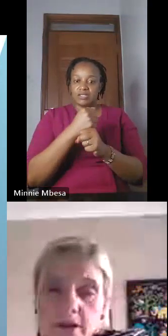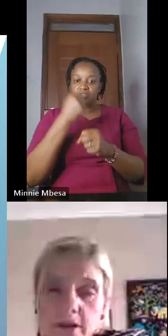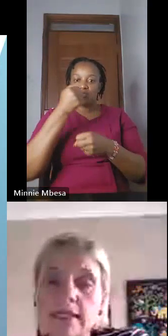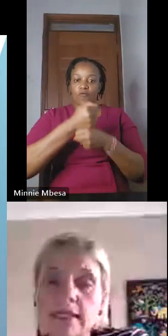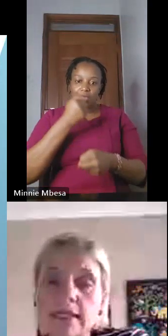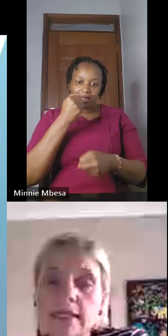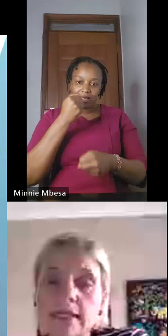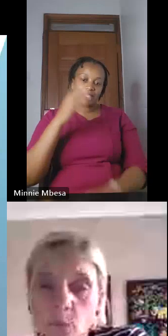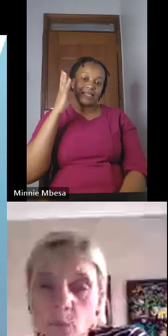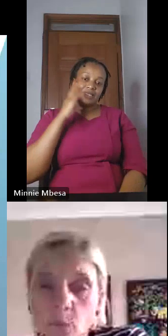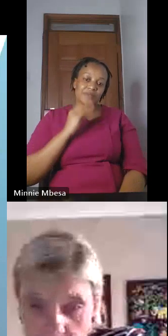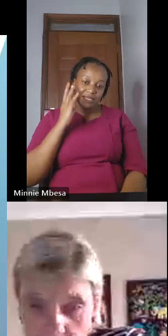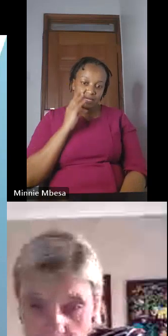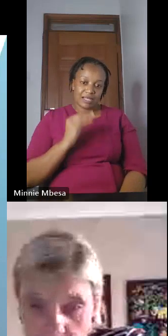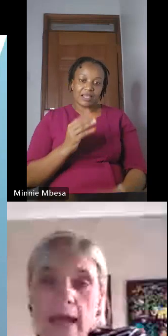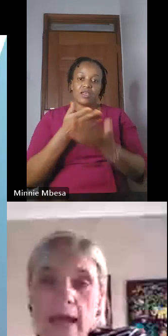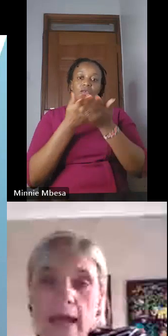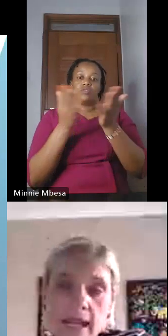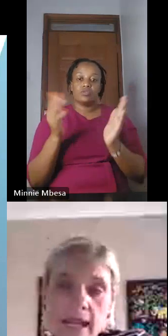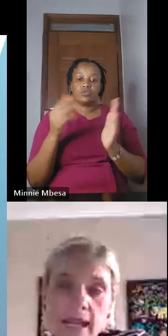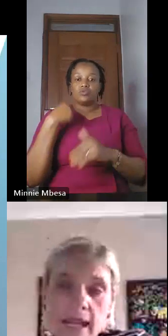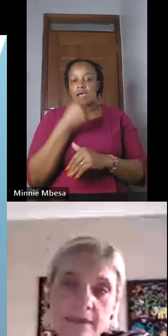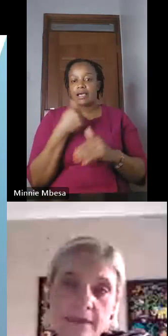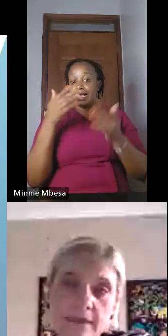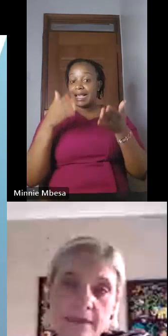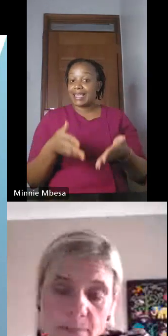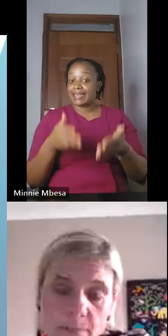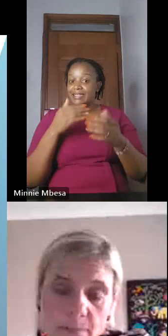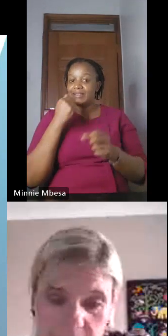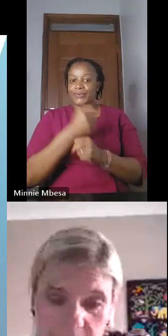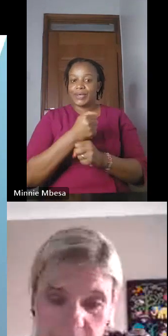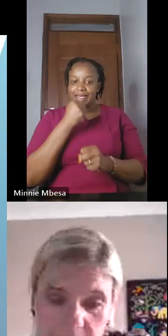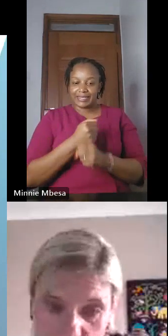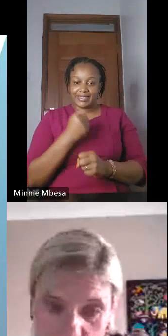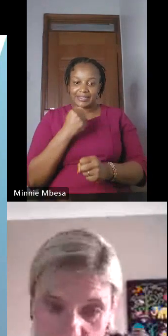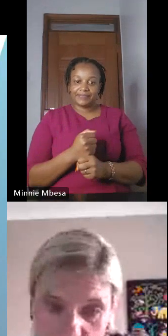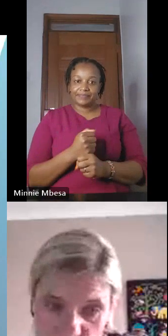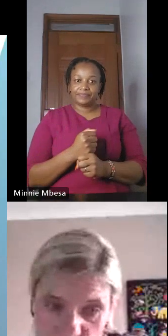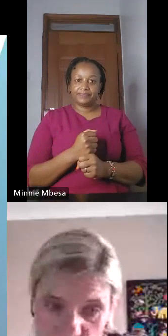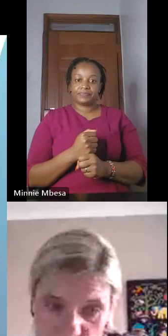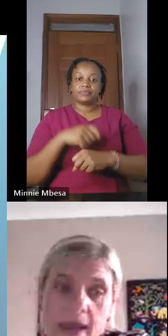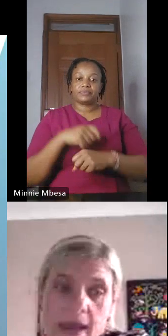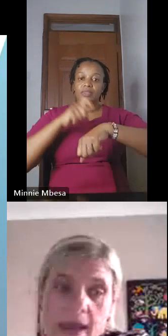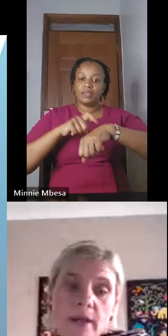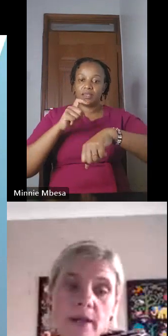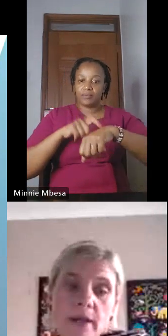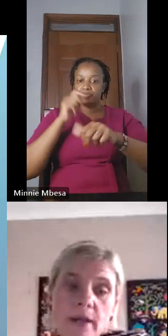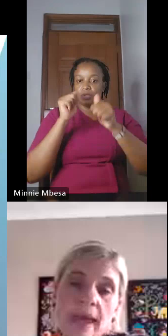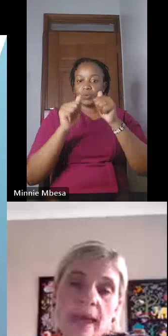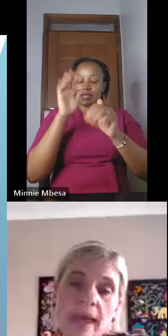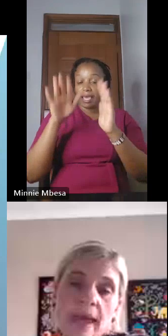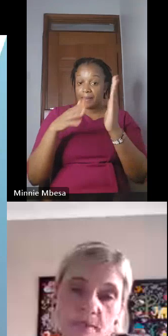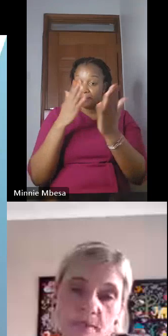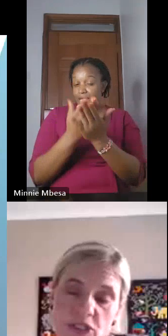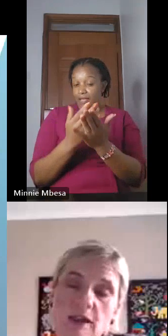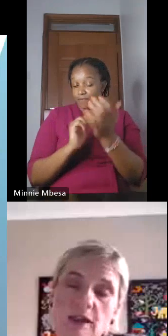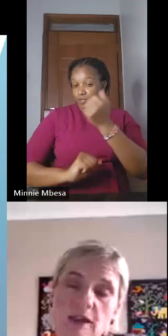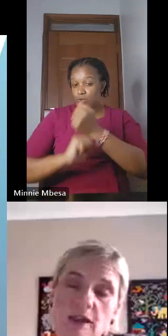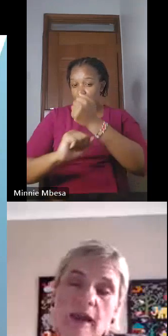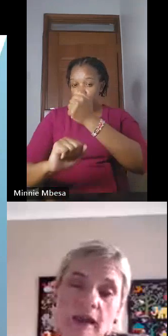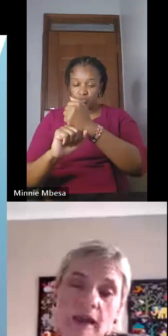are currently working at the time that they are applying for the scholarships, we have been able